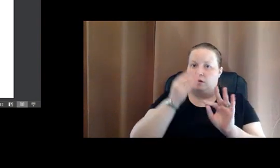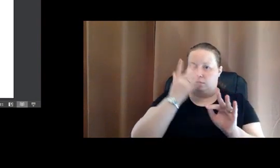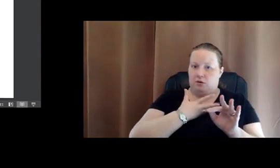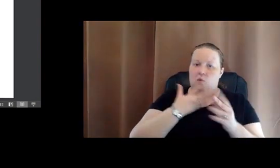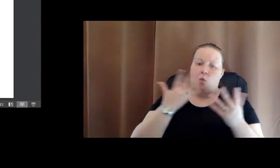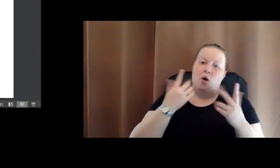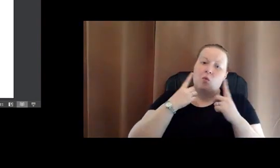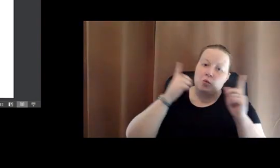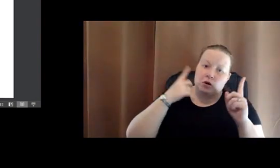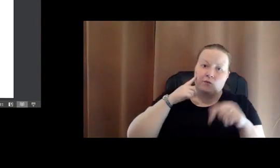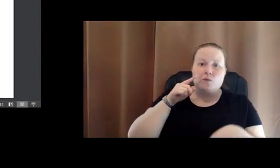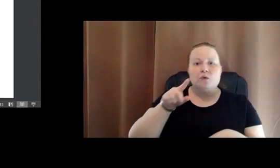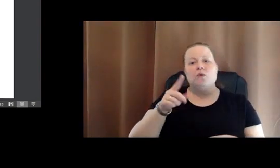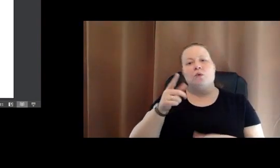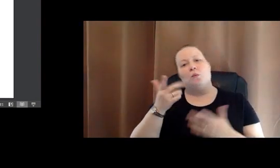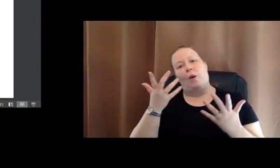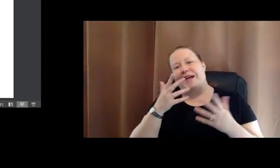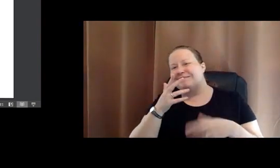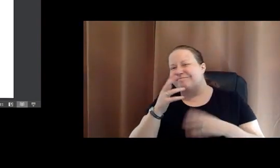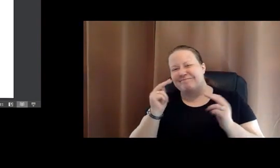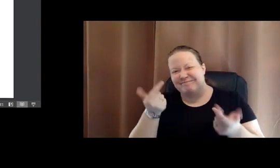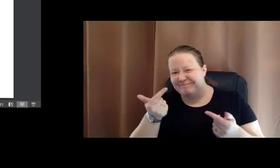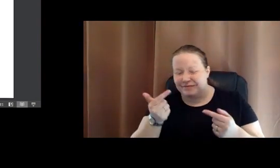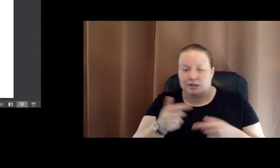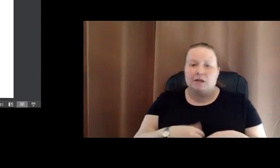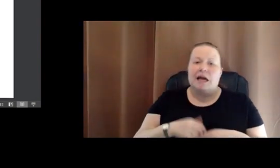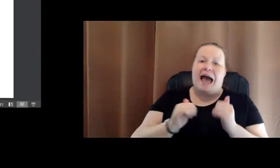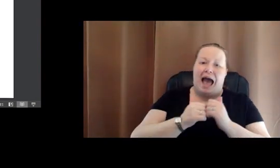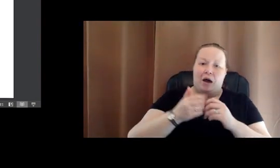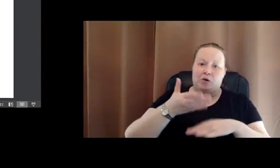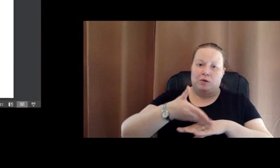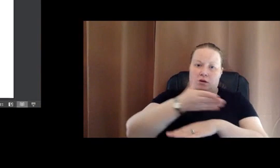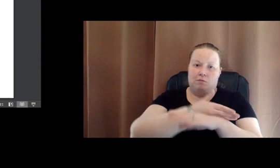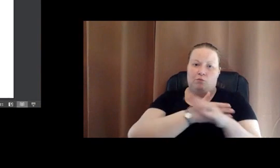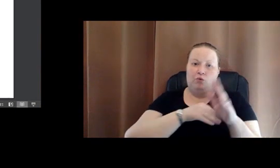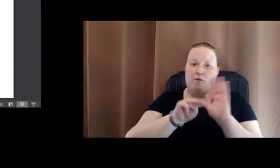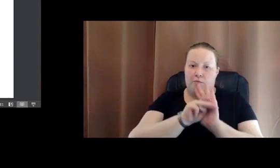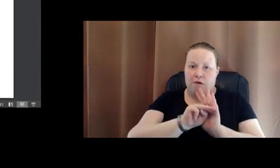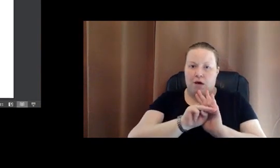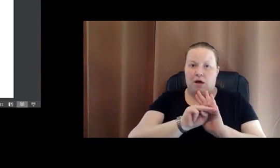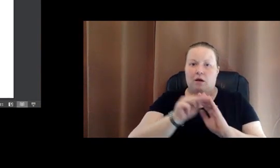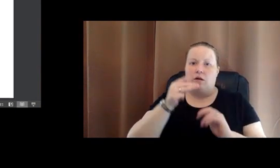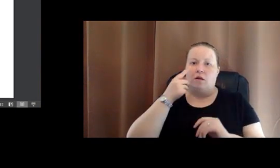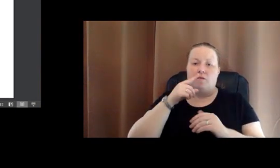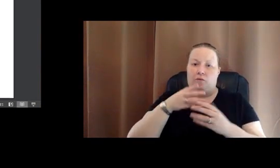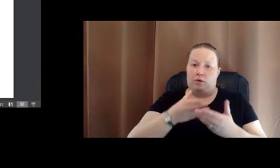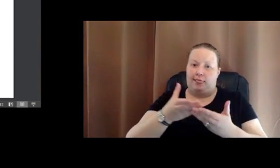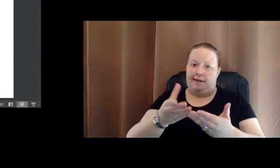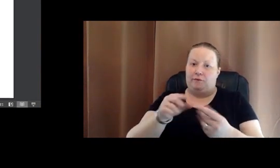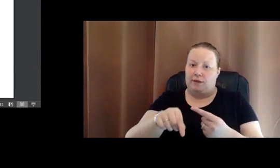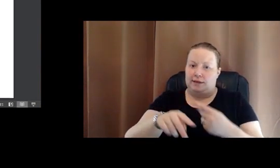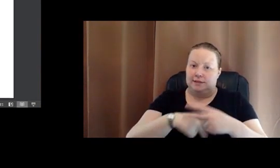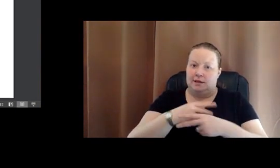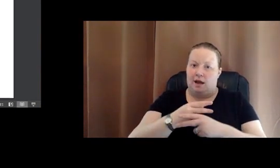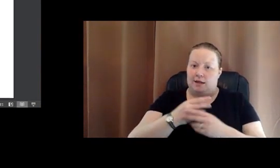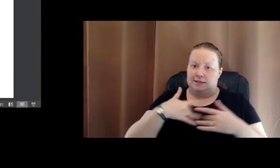what didn't work for you, how can we keep improving our model for delivering these kinds of events.